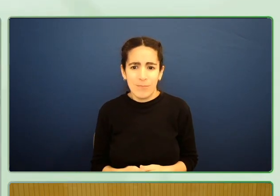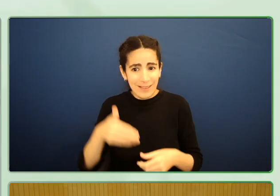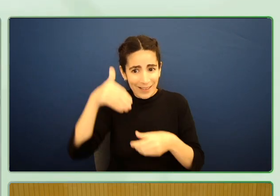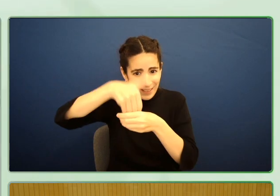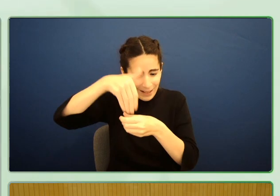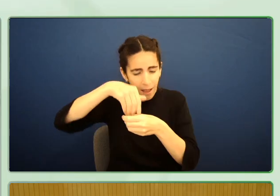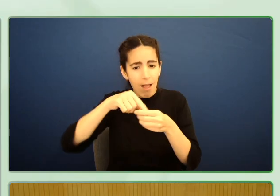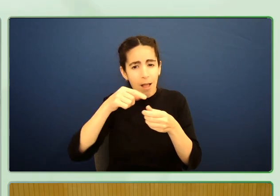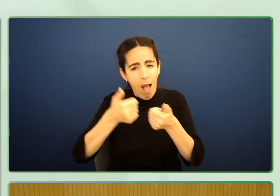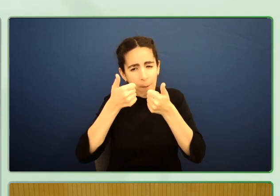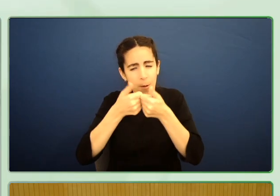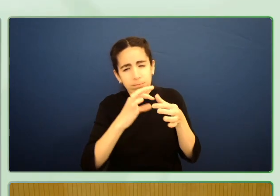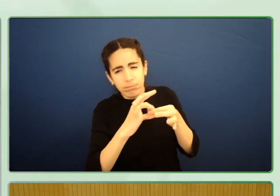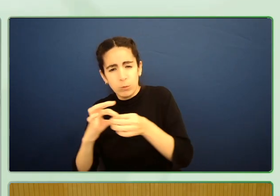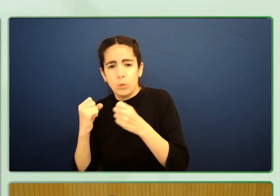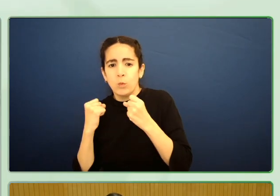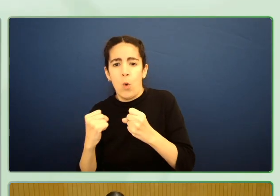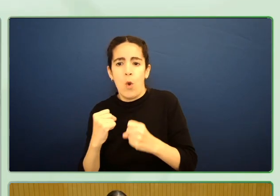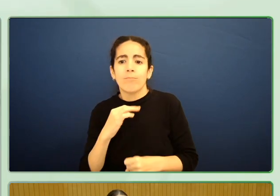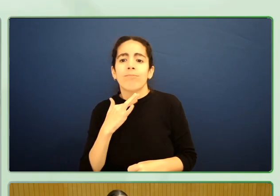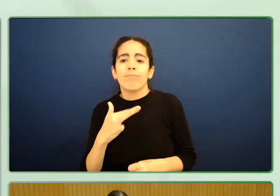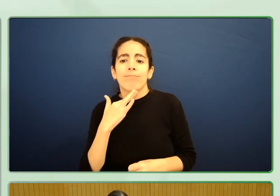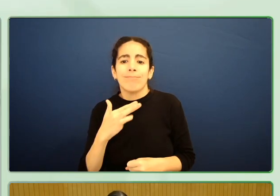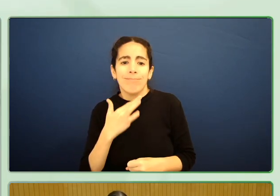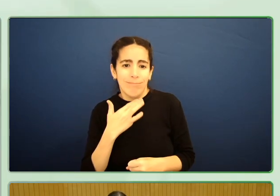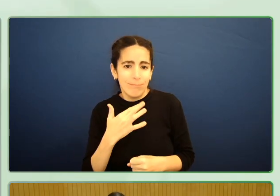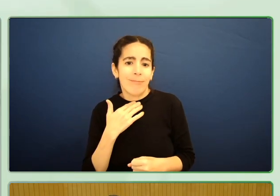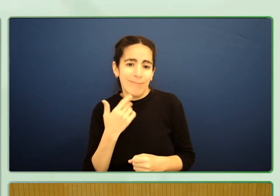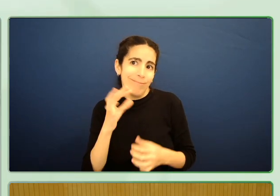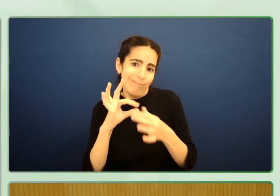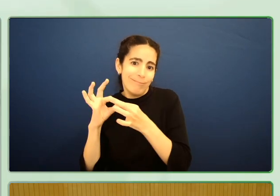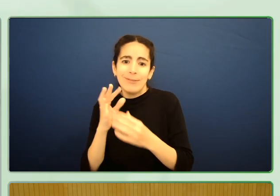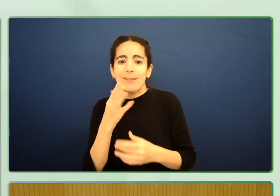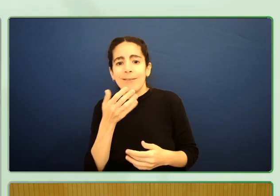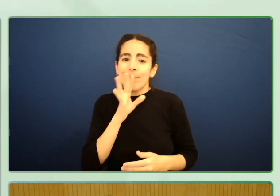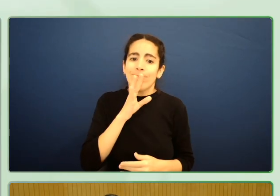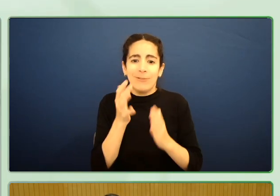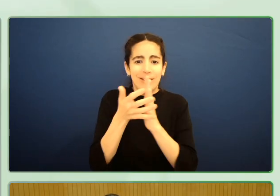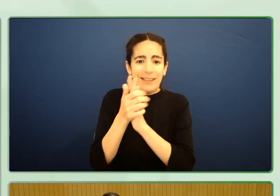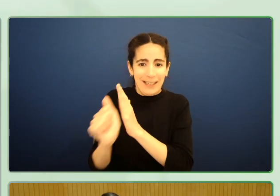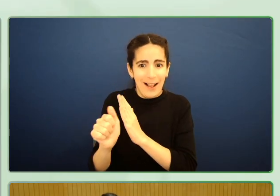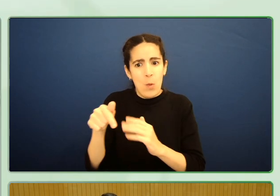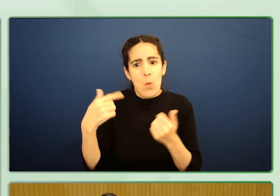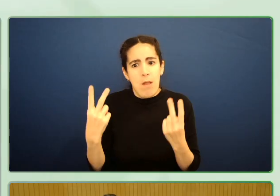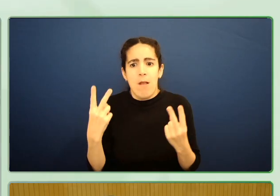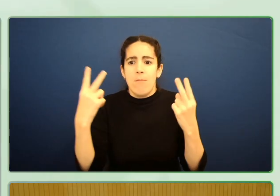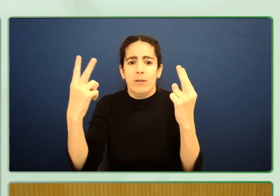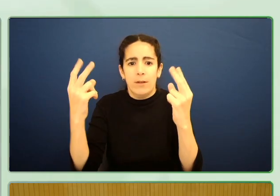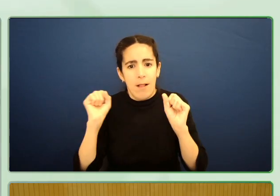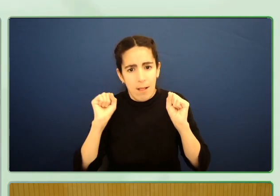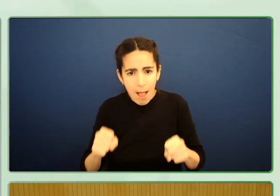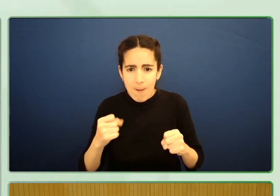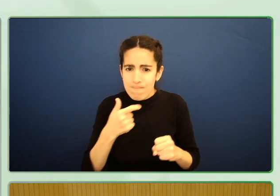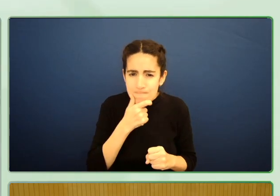very important. And we do it. How we do it? We do it through puzzles, you know. We stimulate the brain functions. We